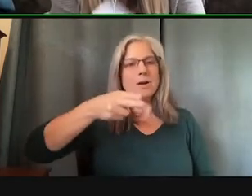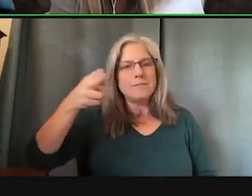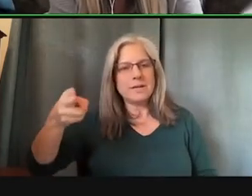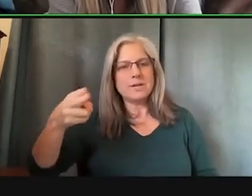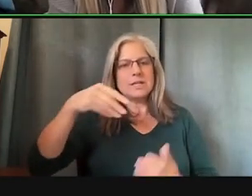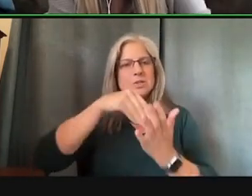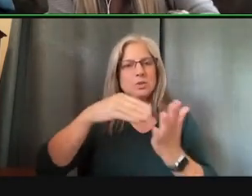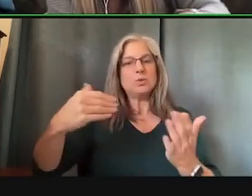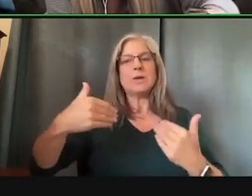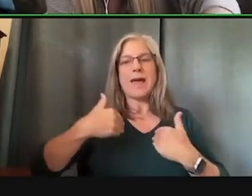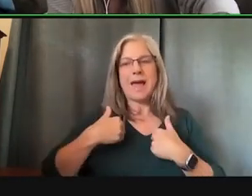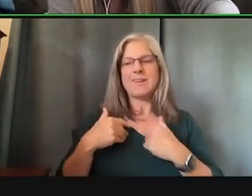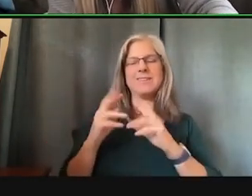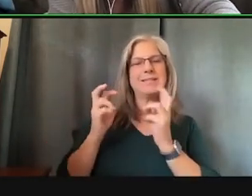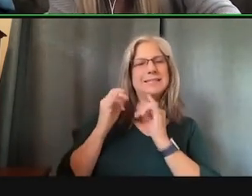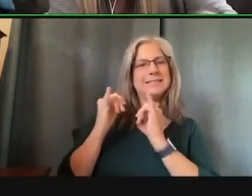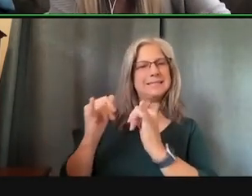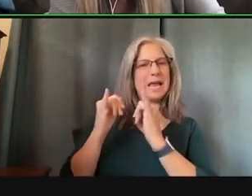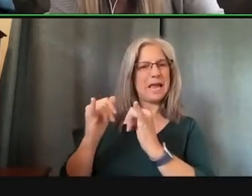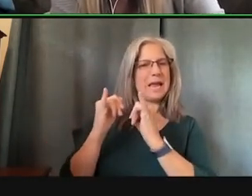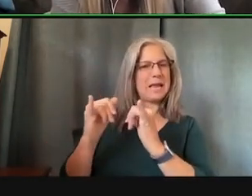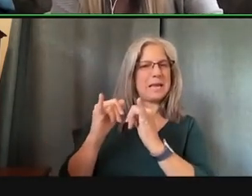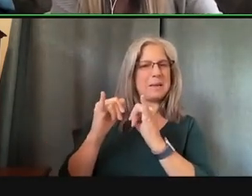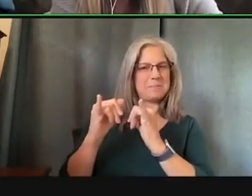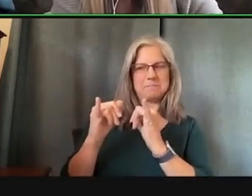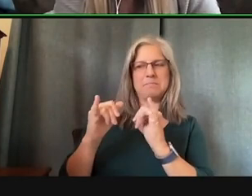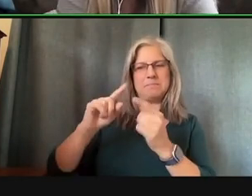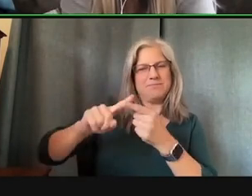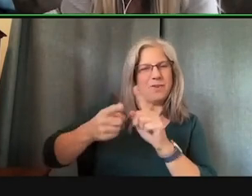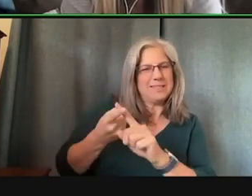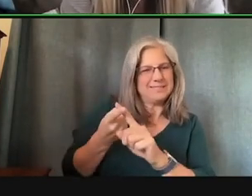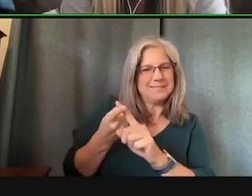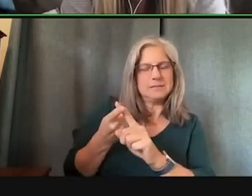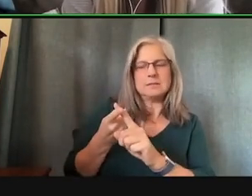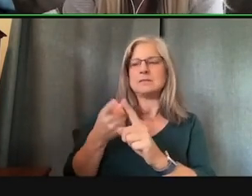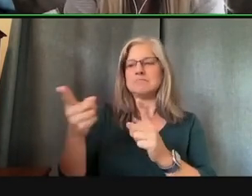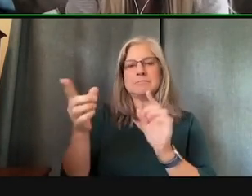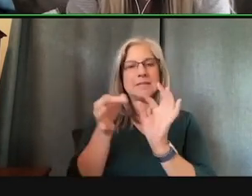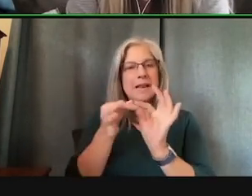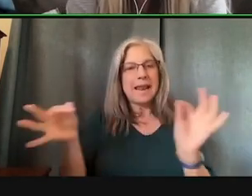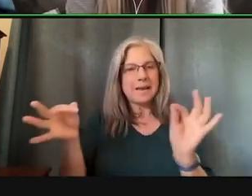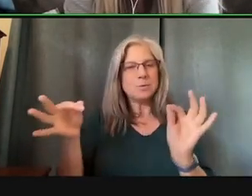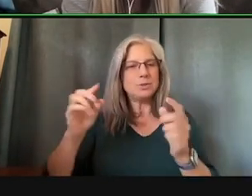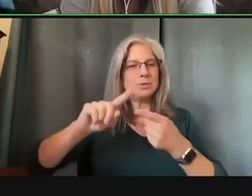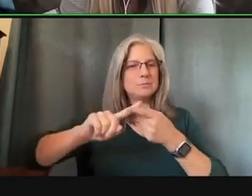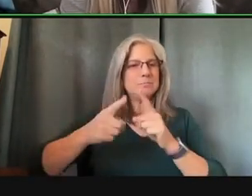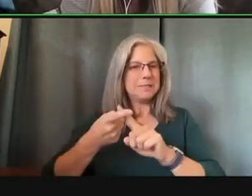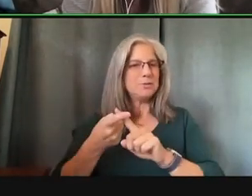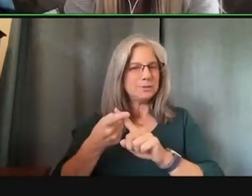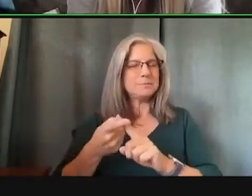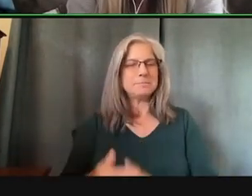access to students like them who are language peers.